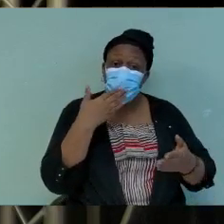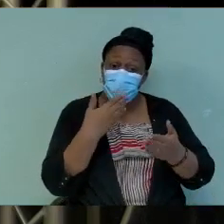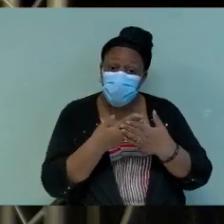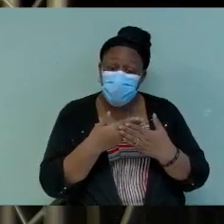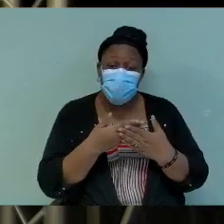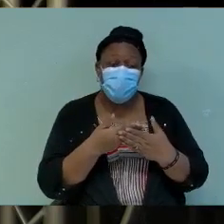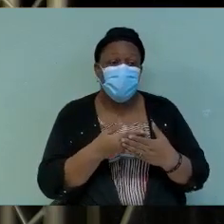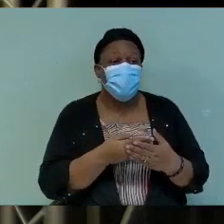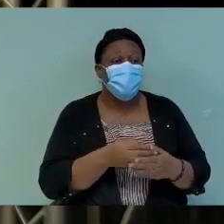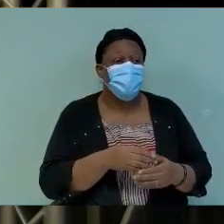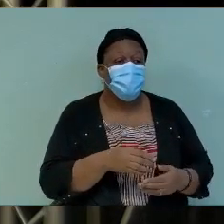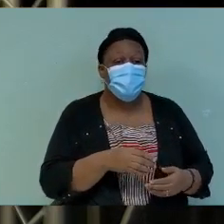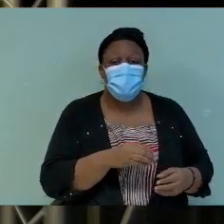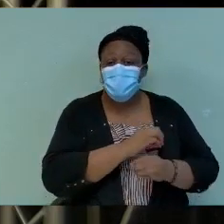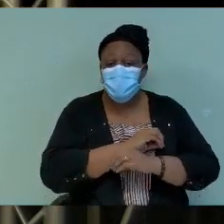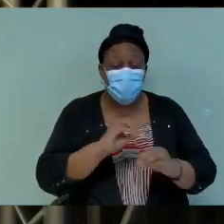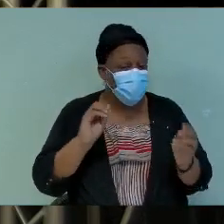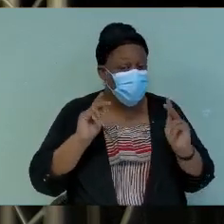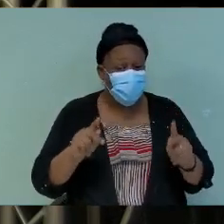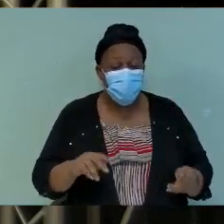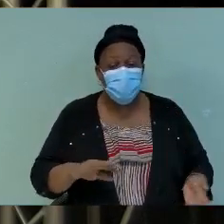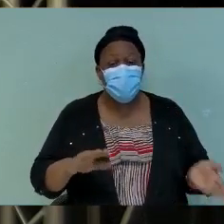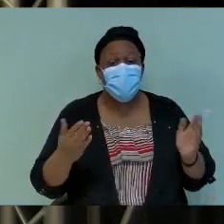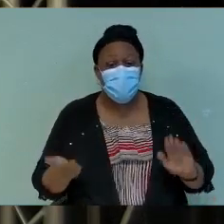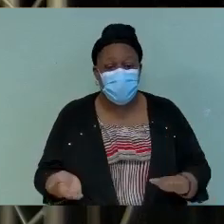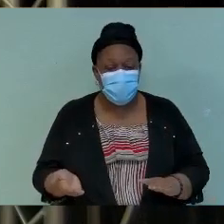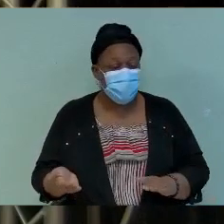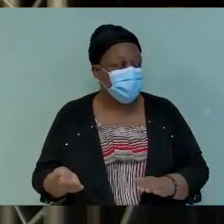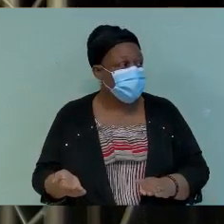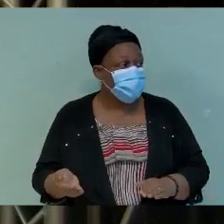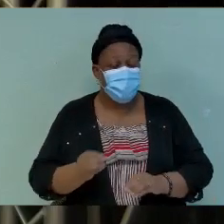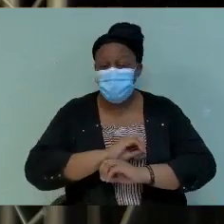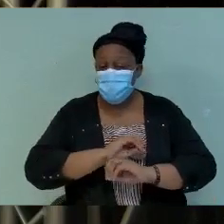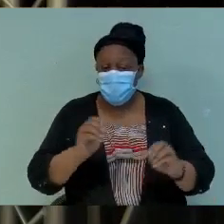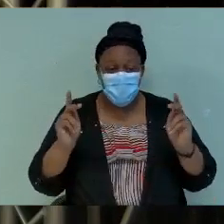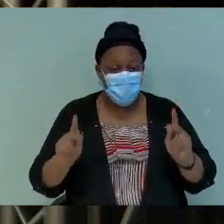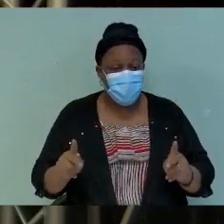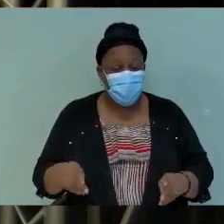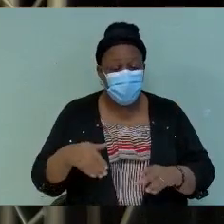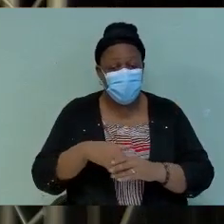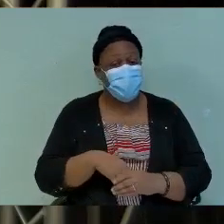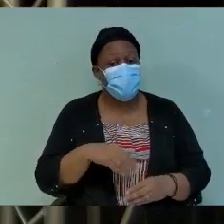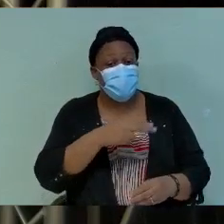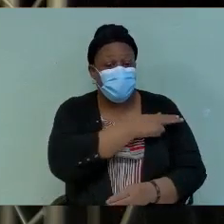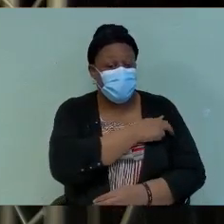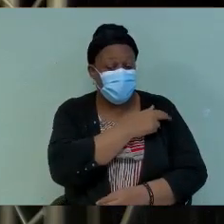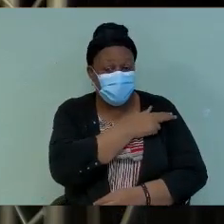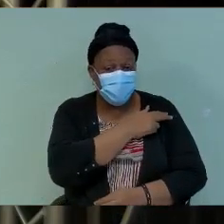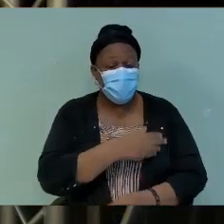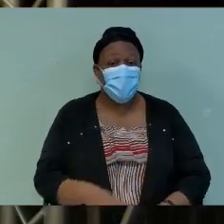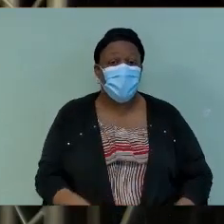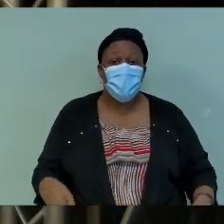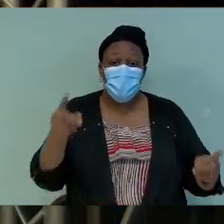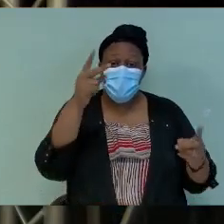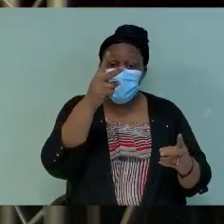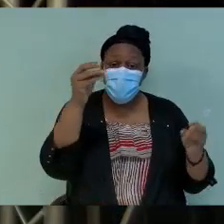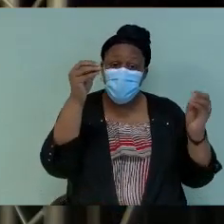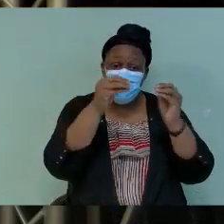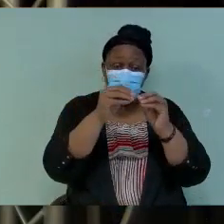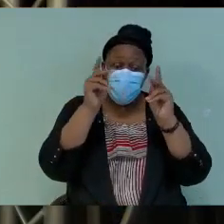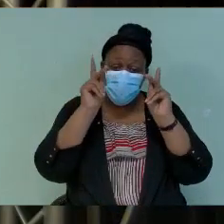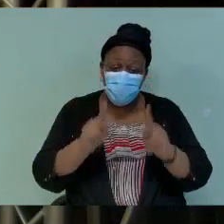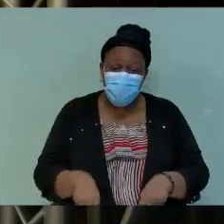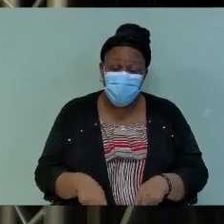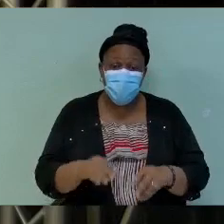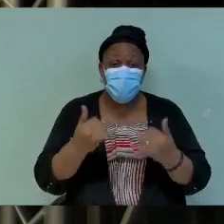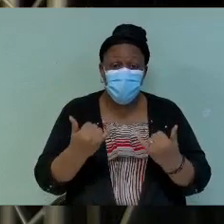To date, we have zero deaths. We have zero hospitalization. And you just heard that we had two more persons